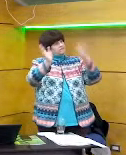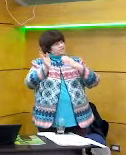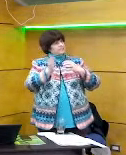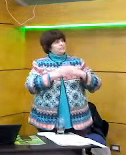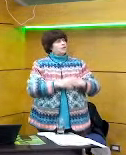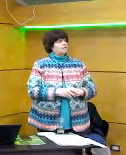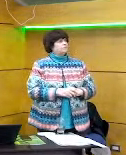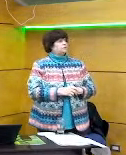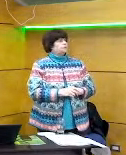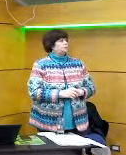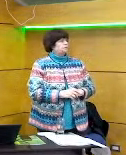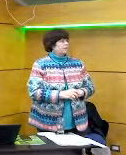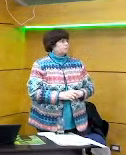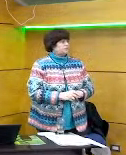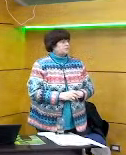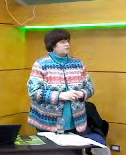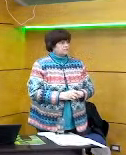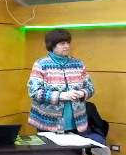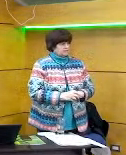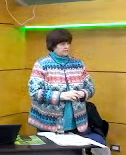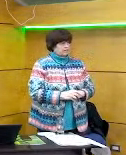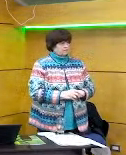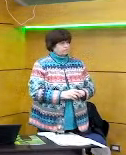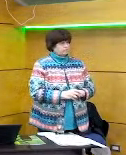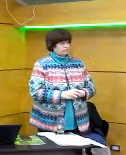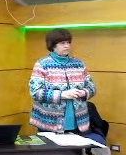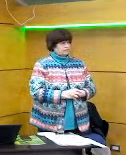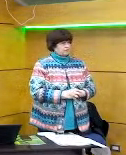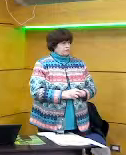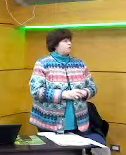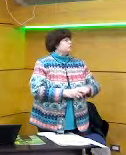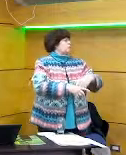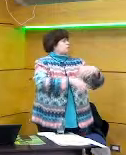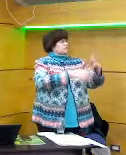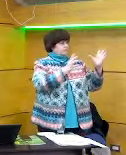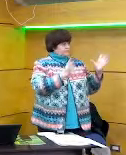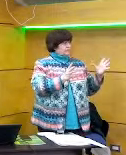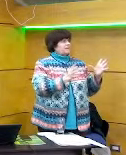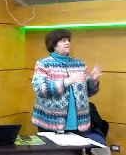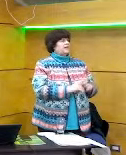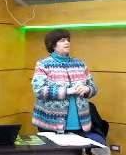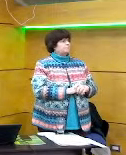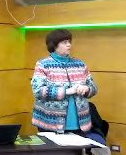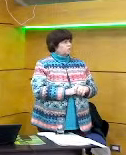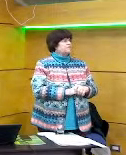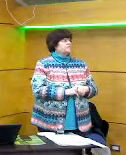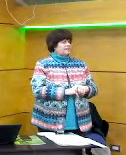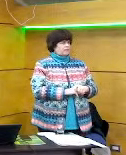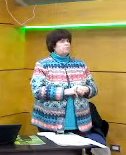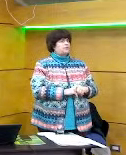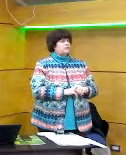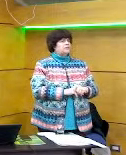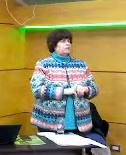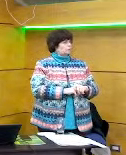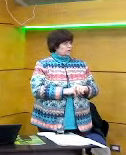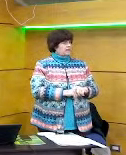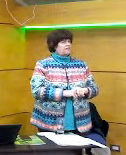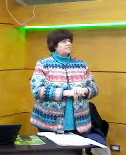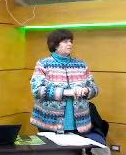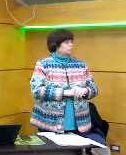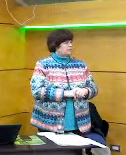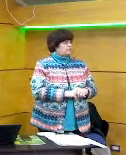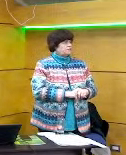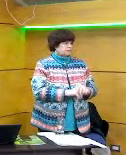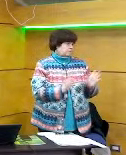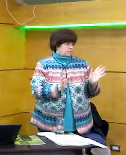are sent off to the competition in Santiago. So something like that, of course, can be